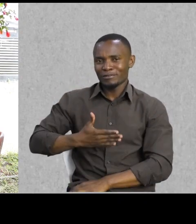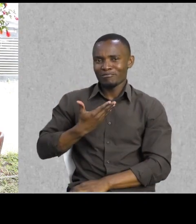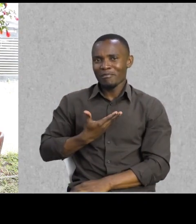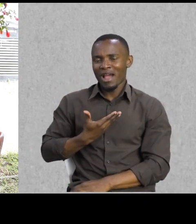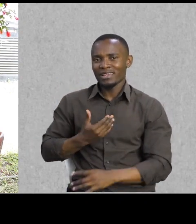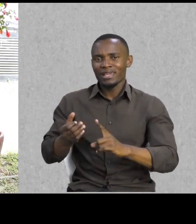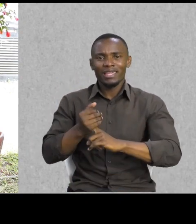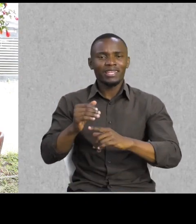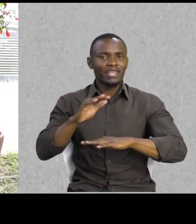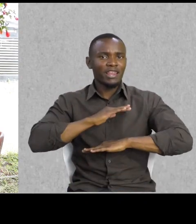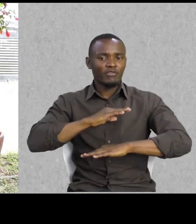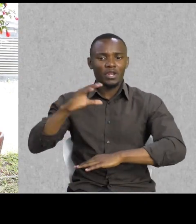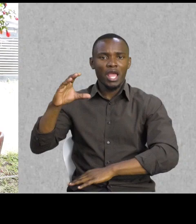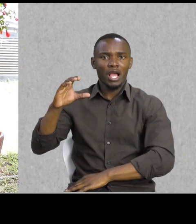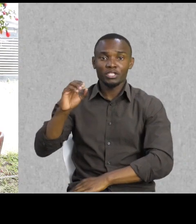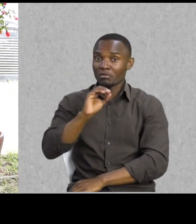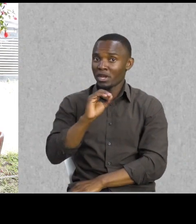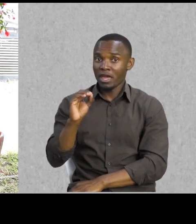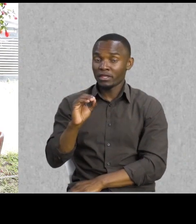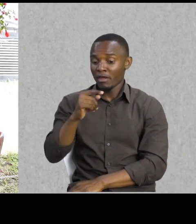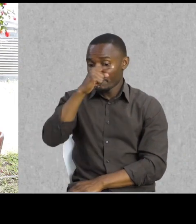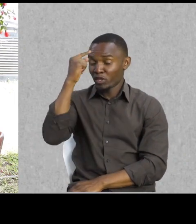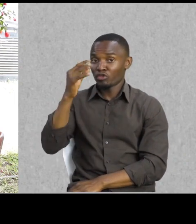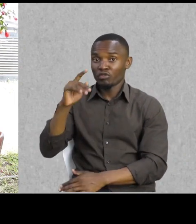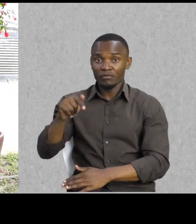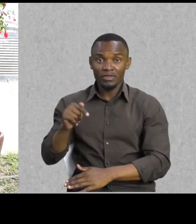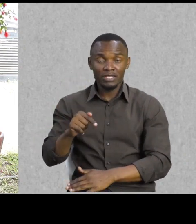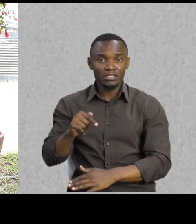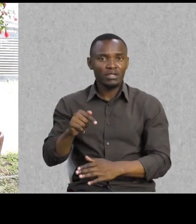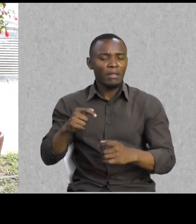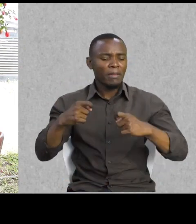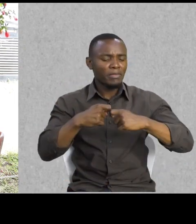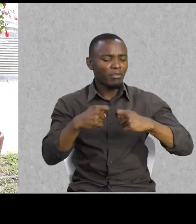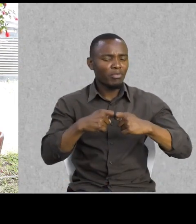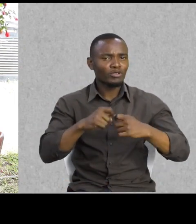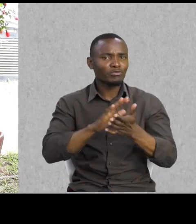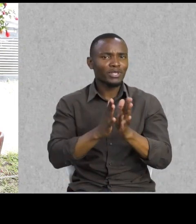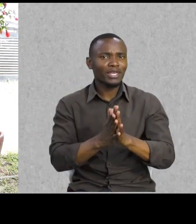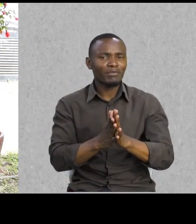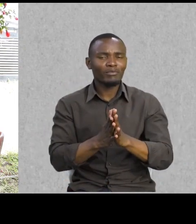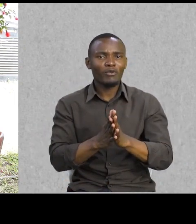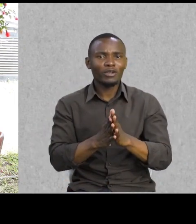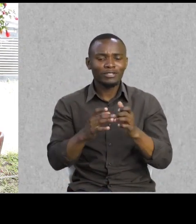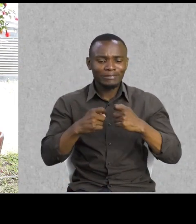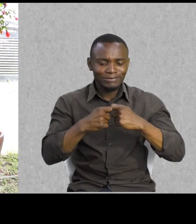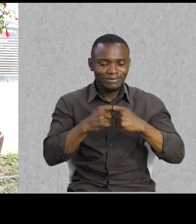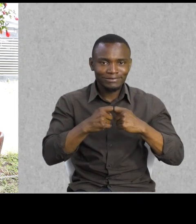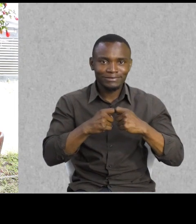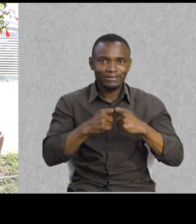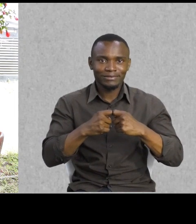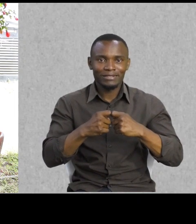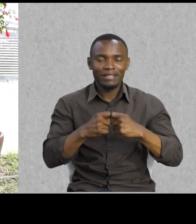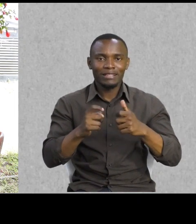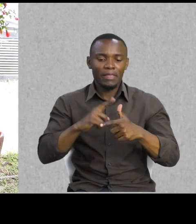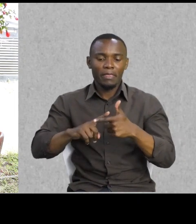not acquire enough calcium. So due to that, you find that the bones corrode at the joint part, so